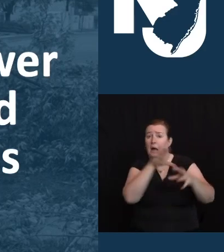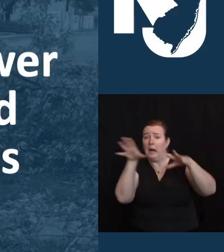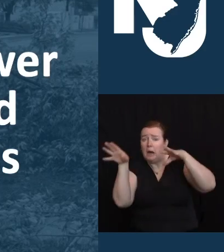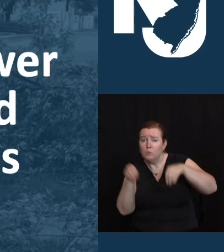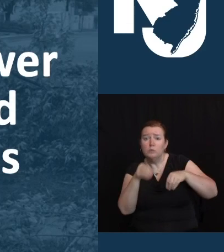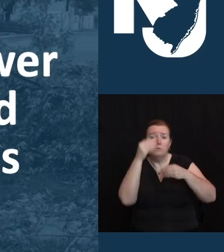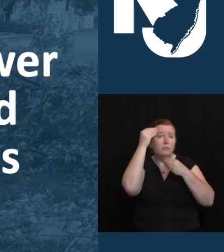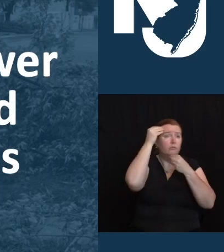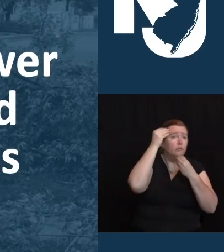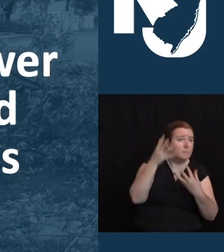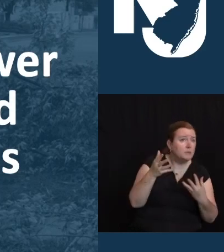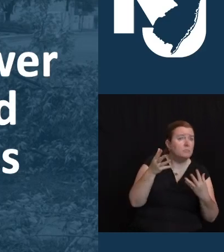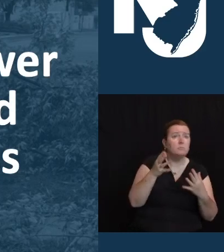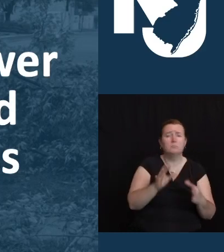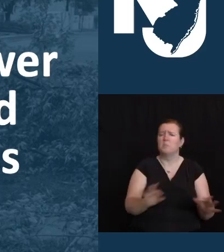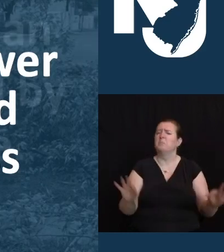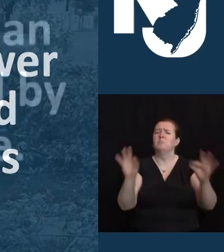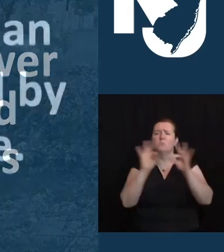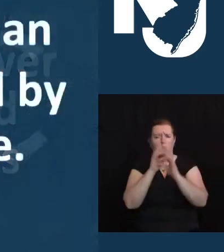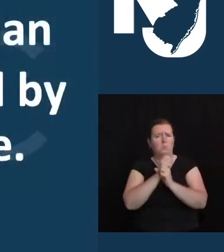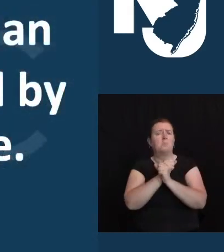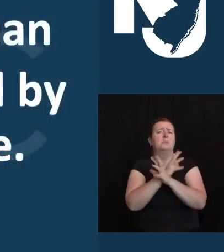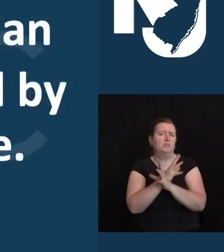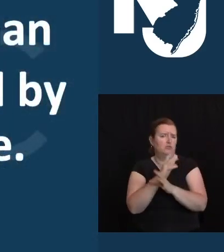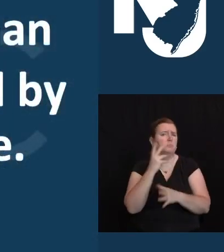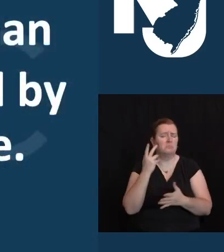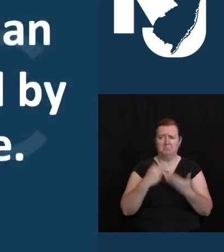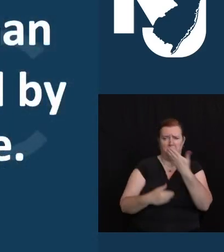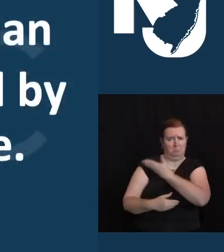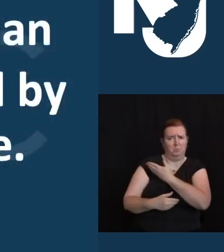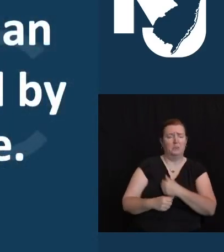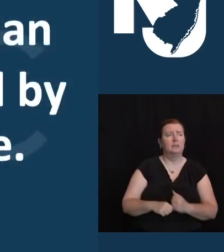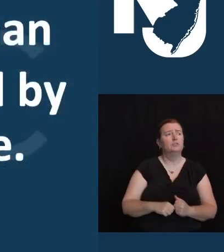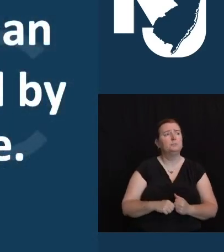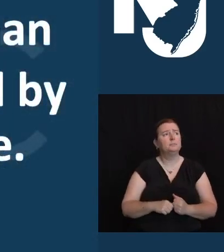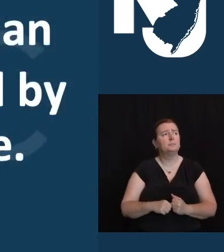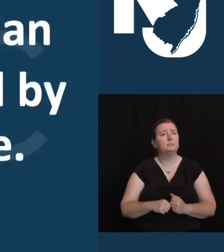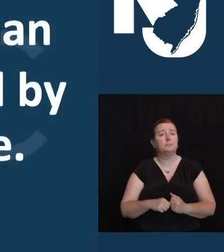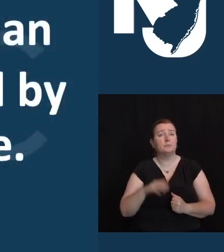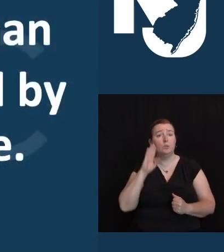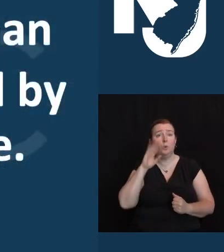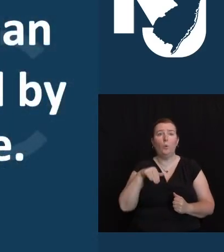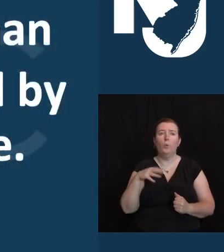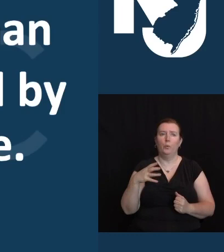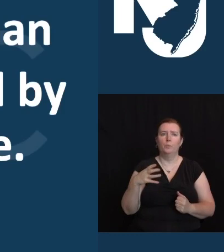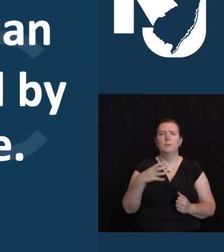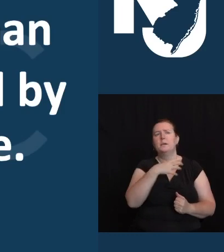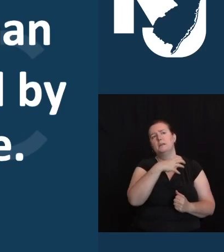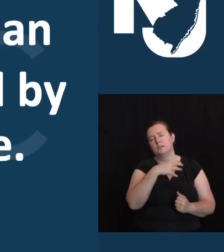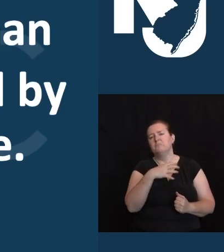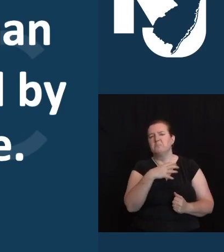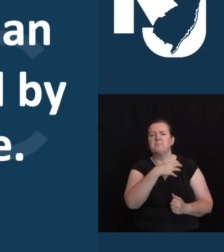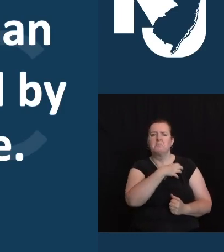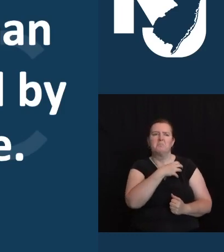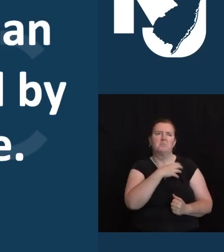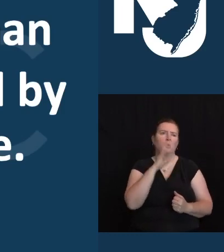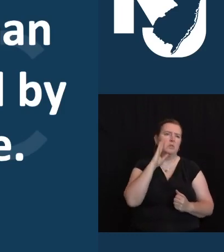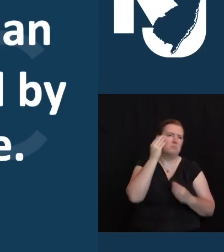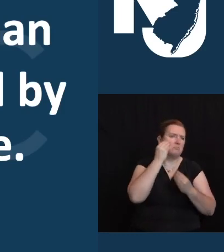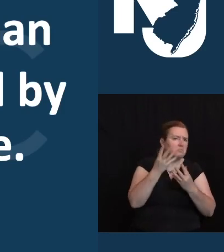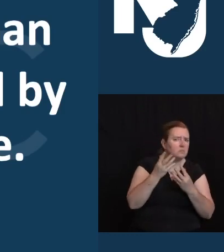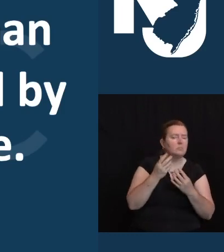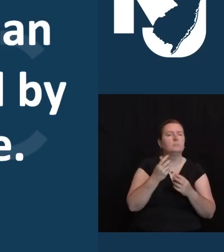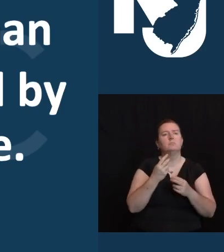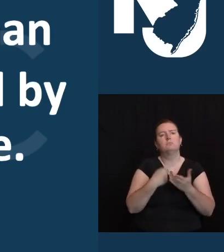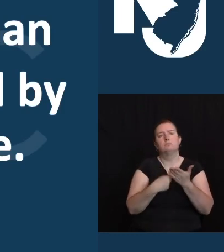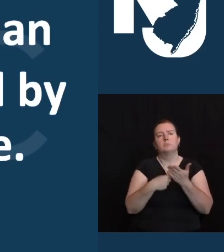preparedness guidance. I also want to remind, and Pat, I know you'll hit this, for the folks in particular who are going to be out of power measured